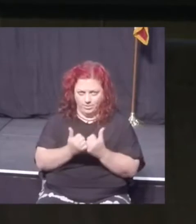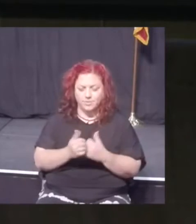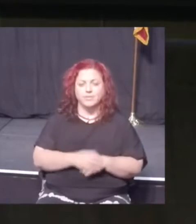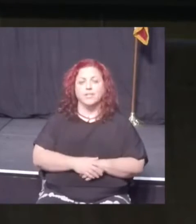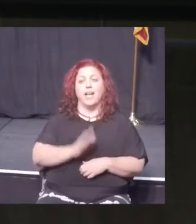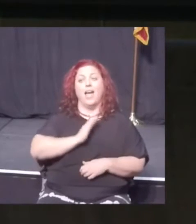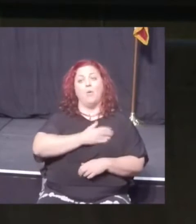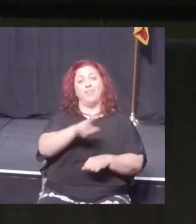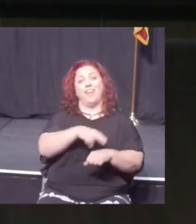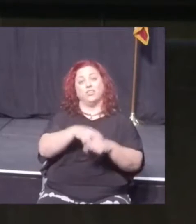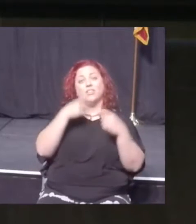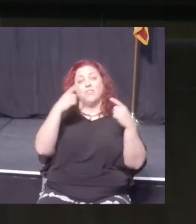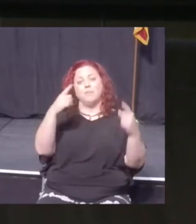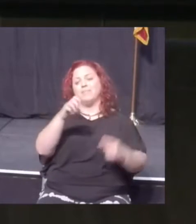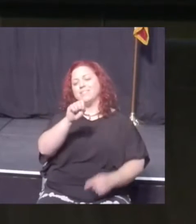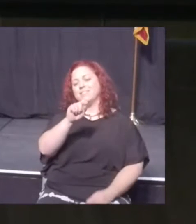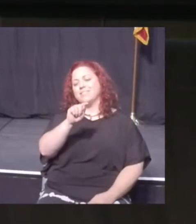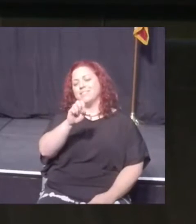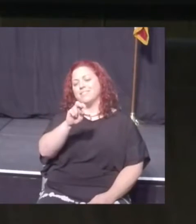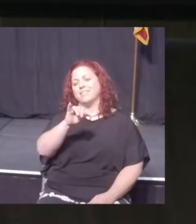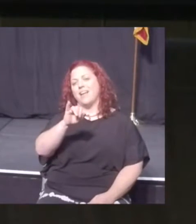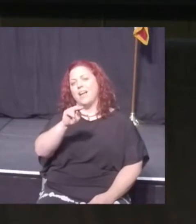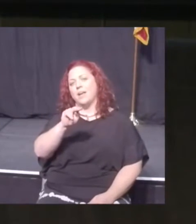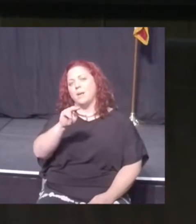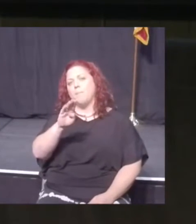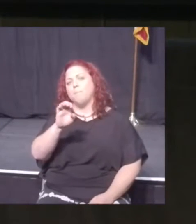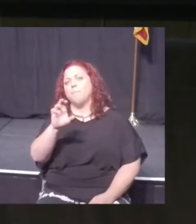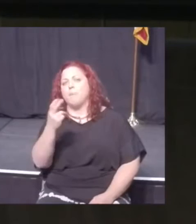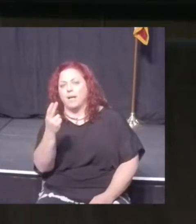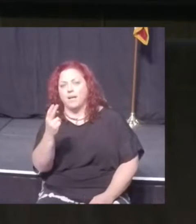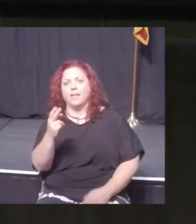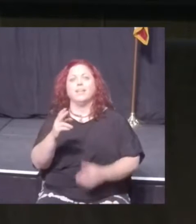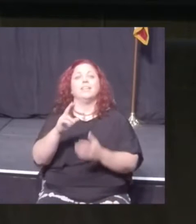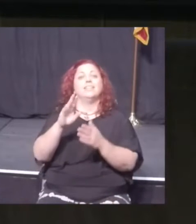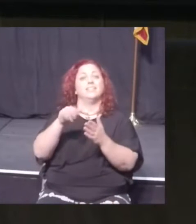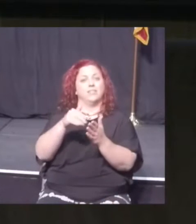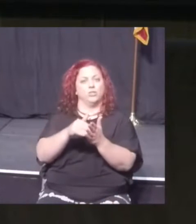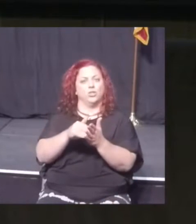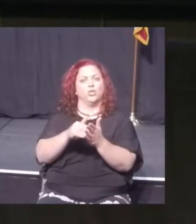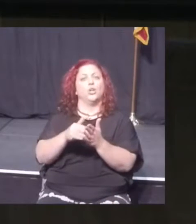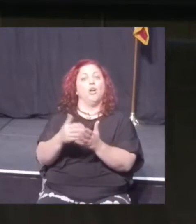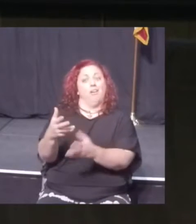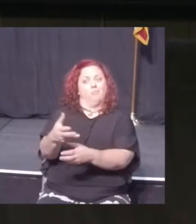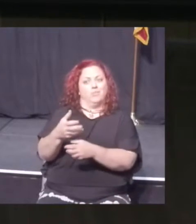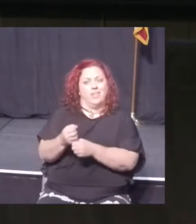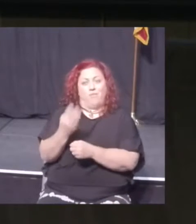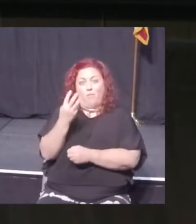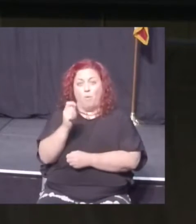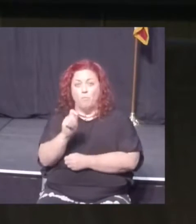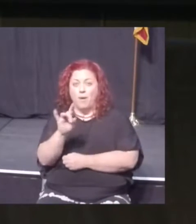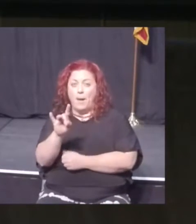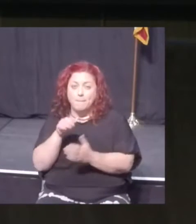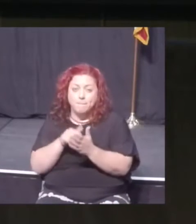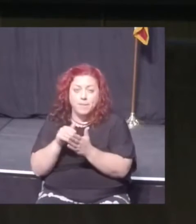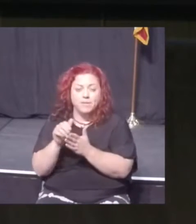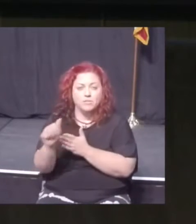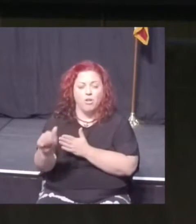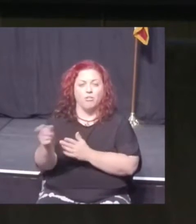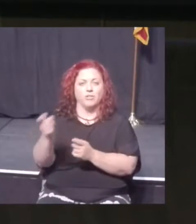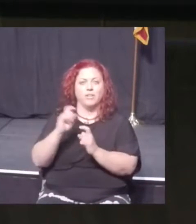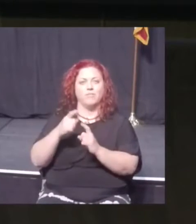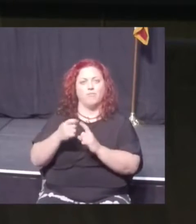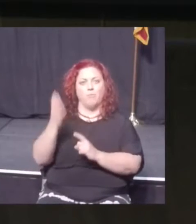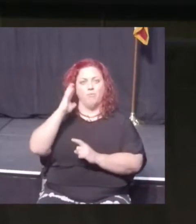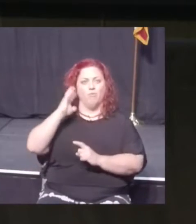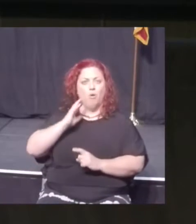nationally renowned Steinbeck Center was the beneficiary of a $4.8 million gift from the estate of former San